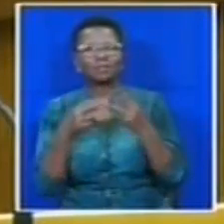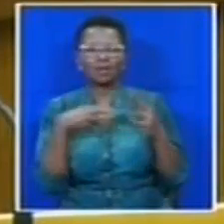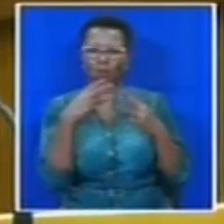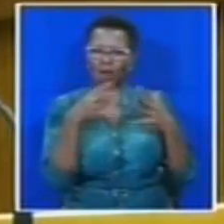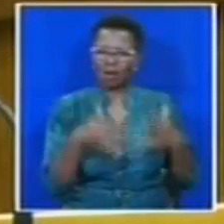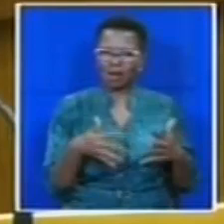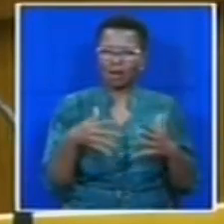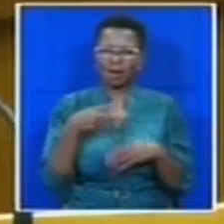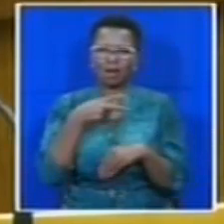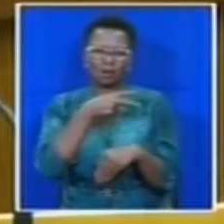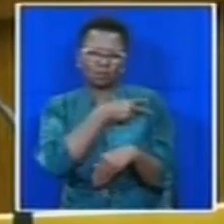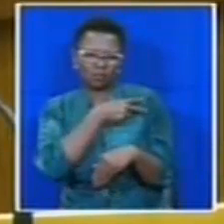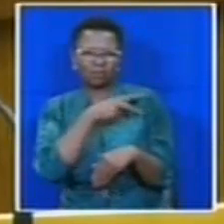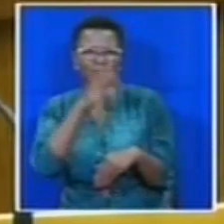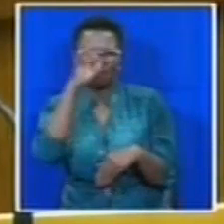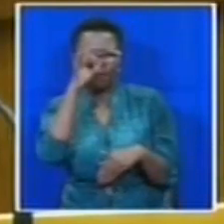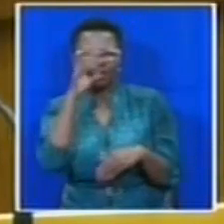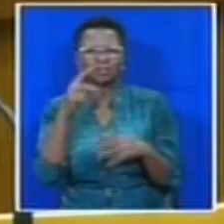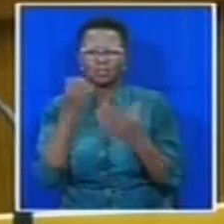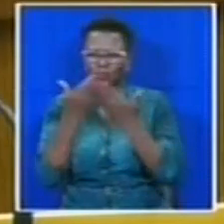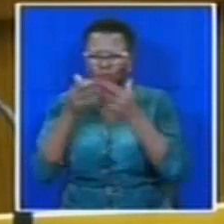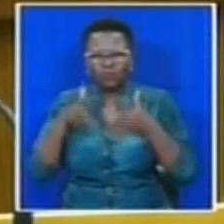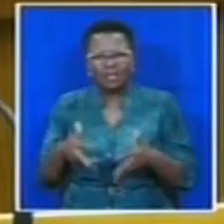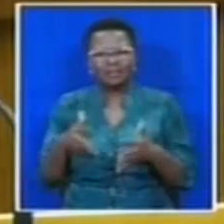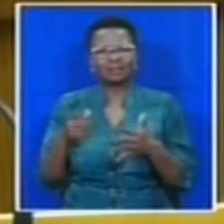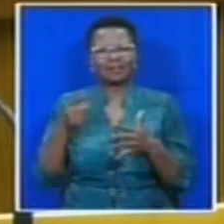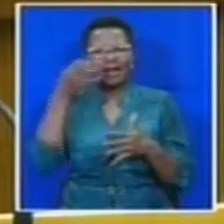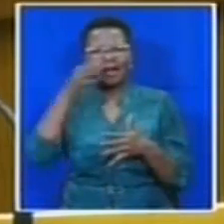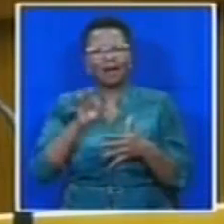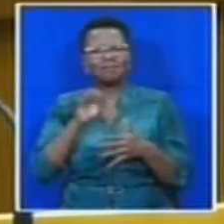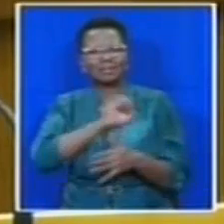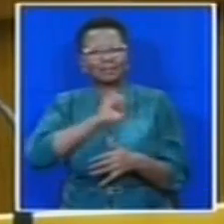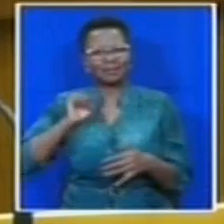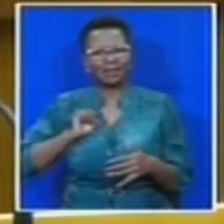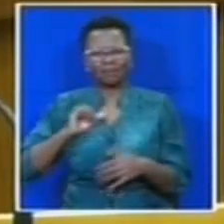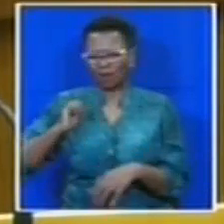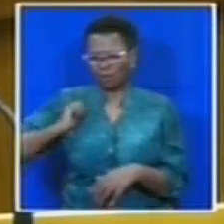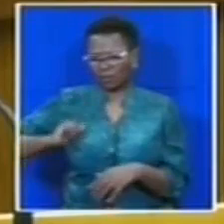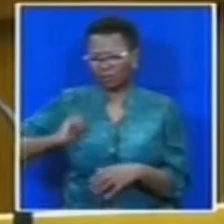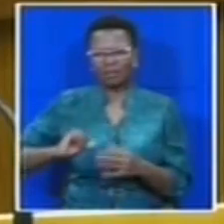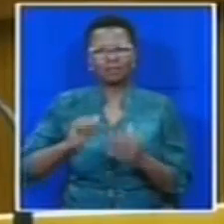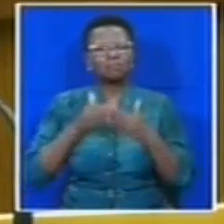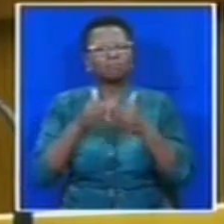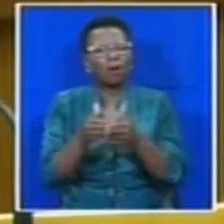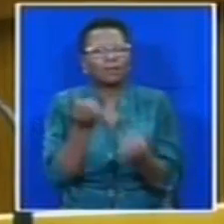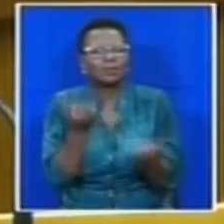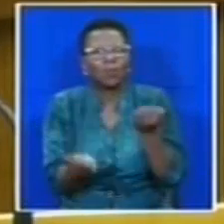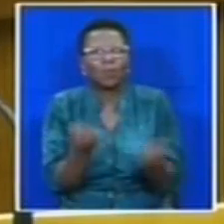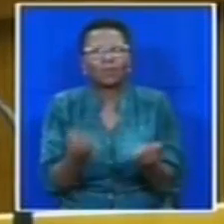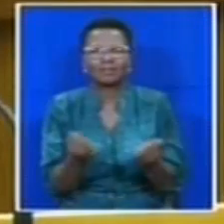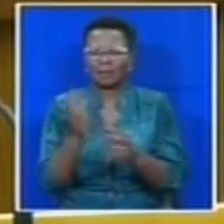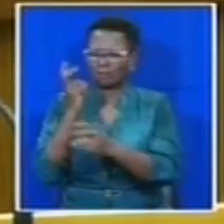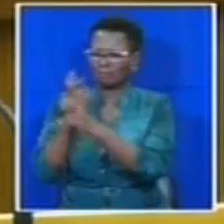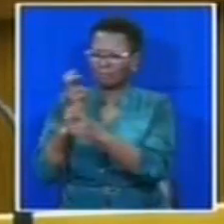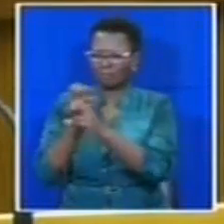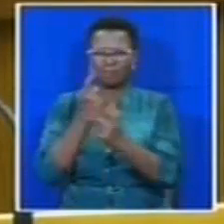and security officers, officials in government offices, municipalities and courts, our people in informal settlements